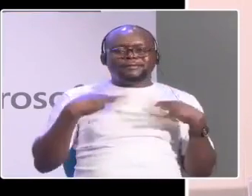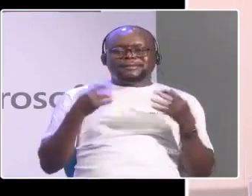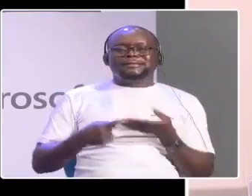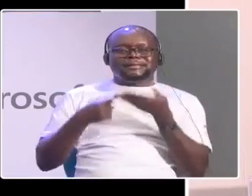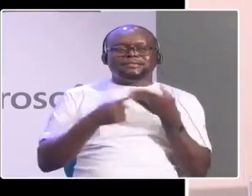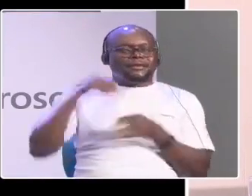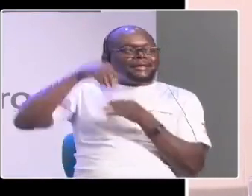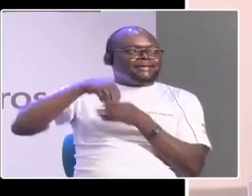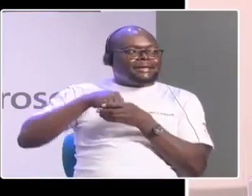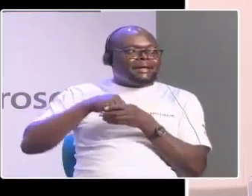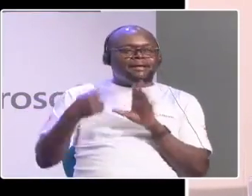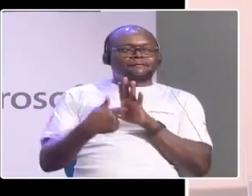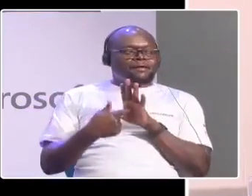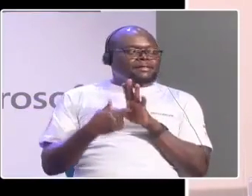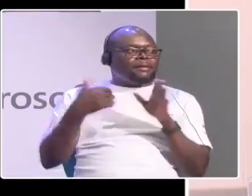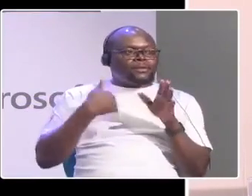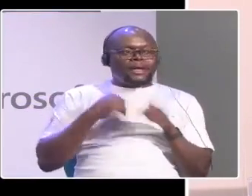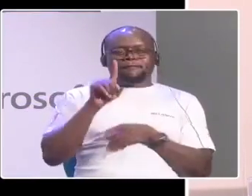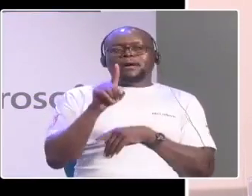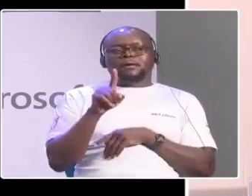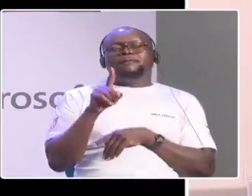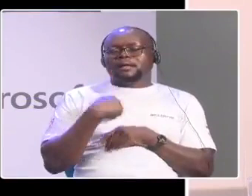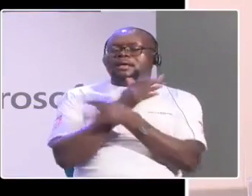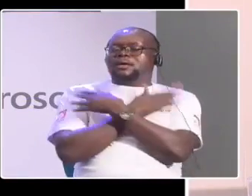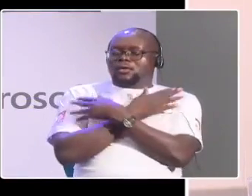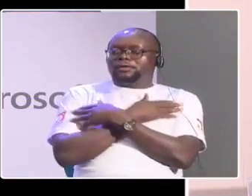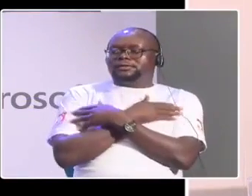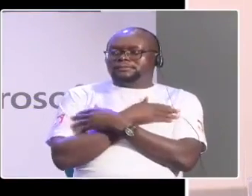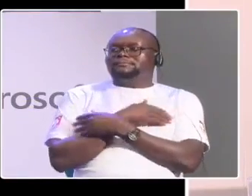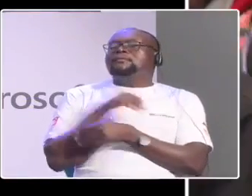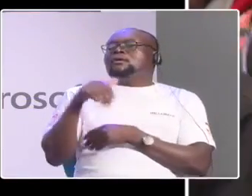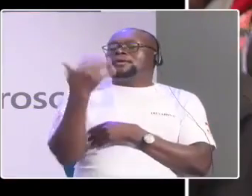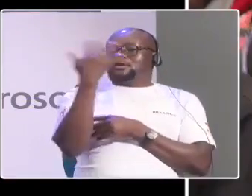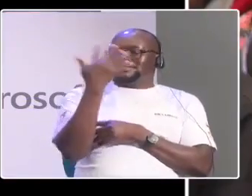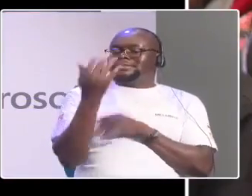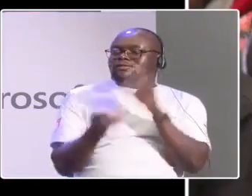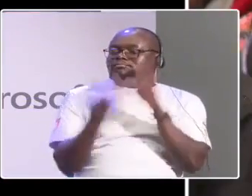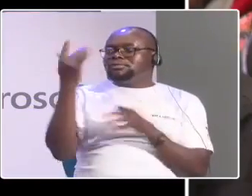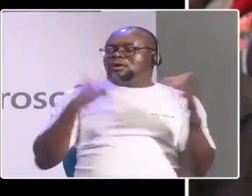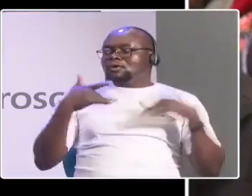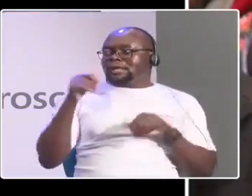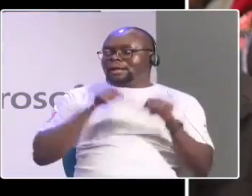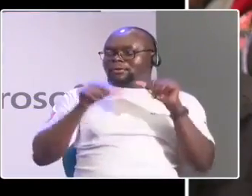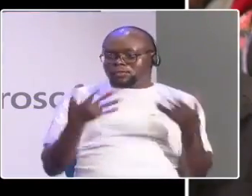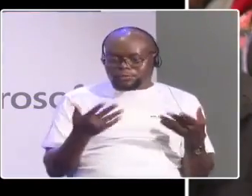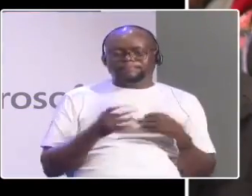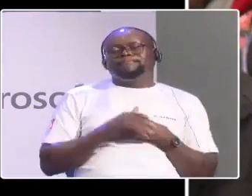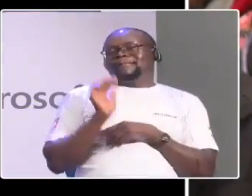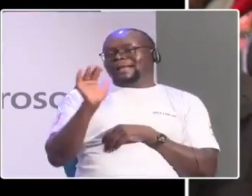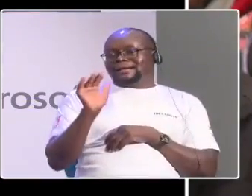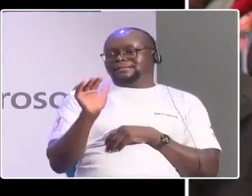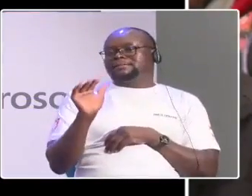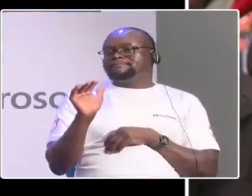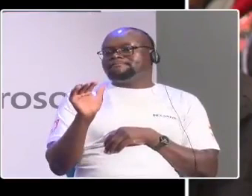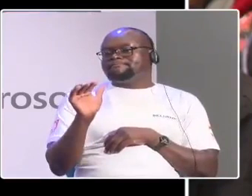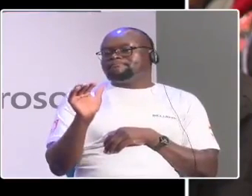discussions internally. And for example, we had one of my dear colleagues who is autistic was raising concerns about, okay, asking the